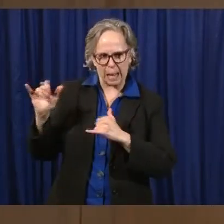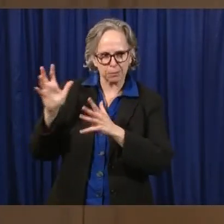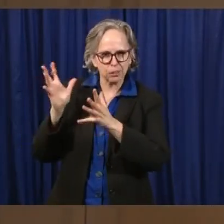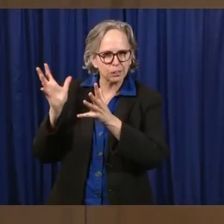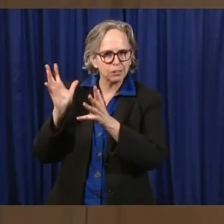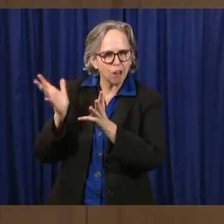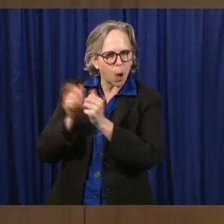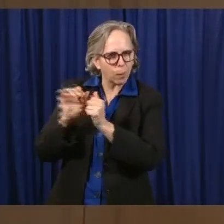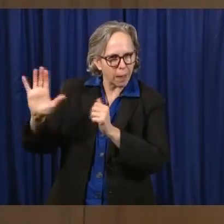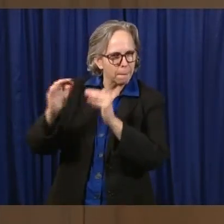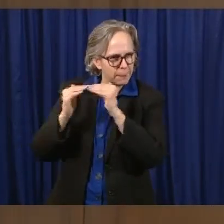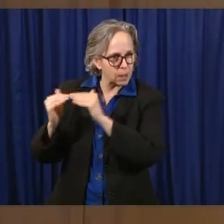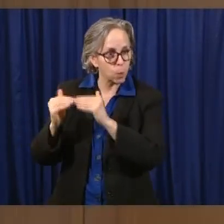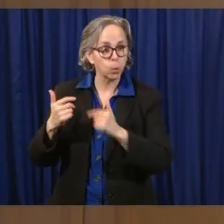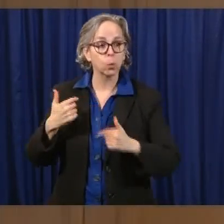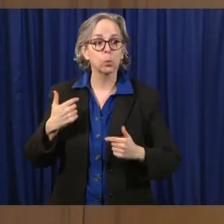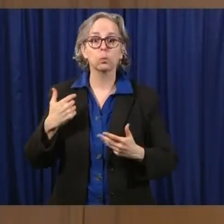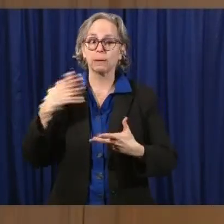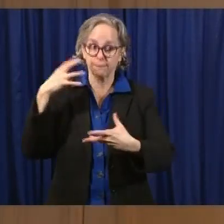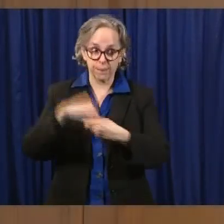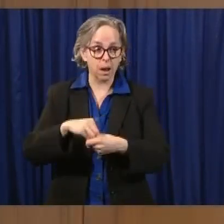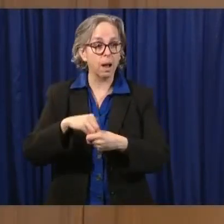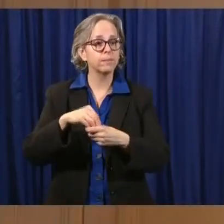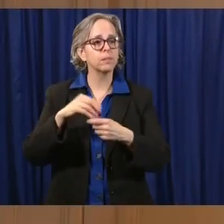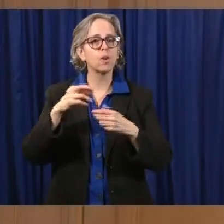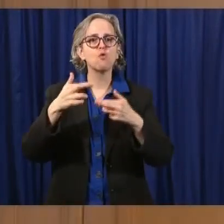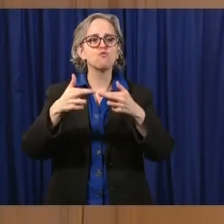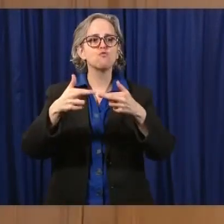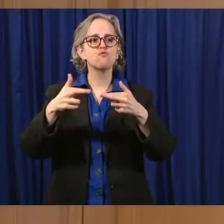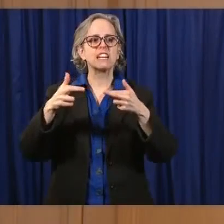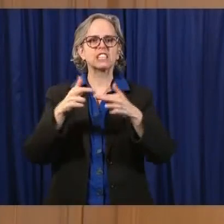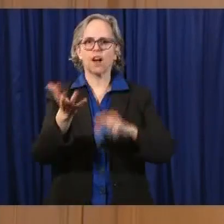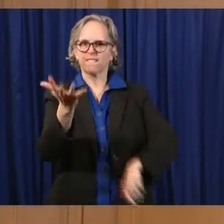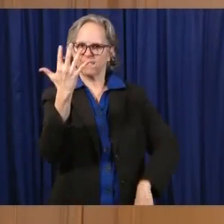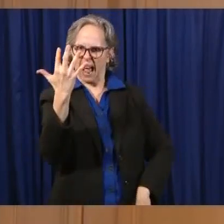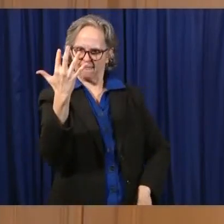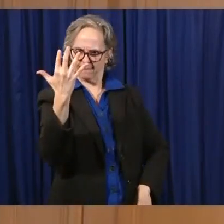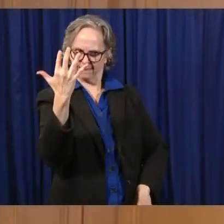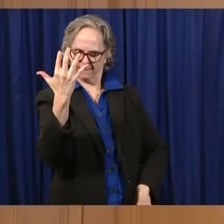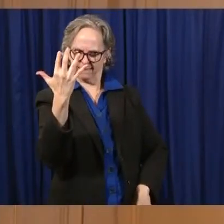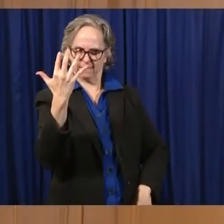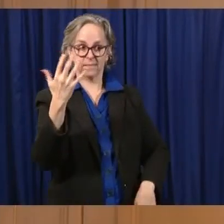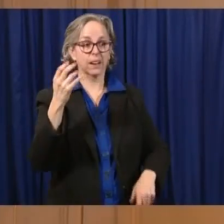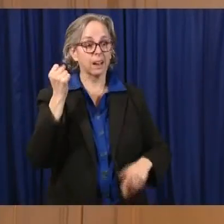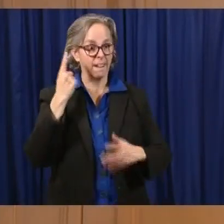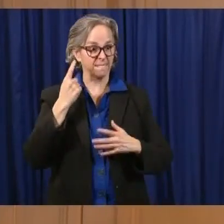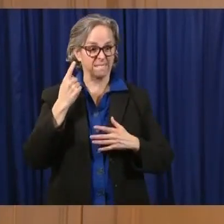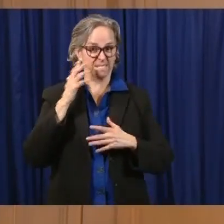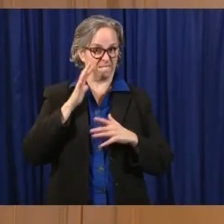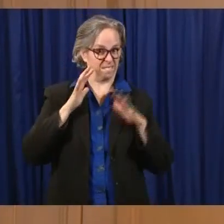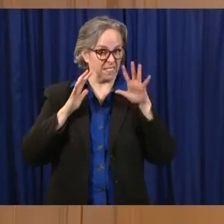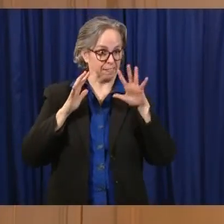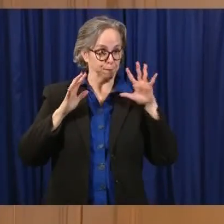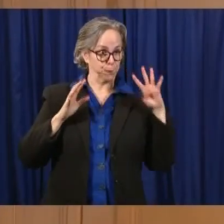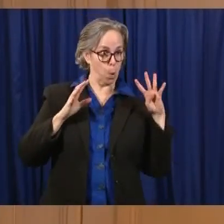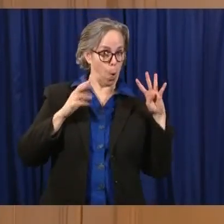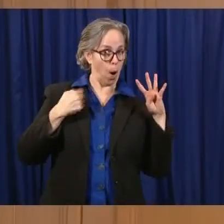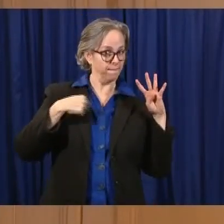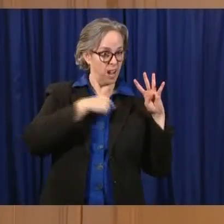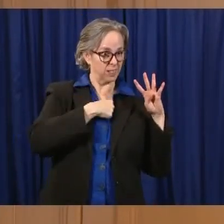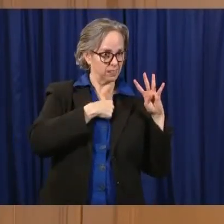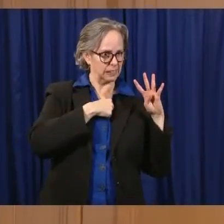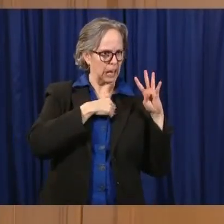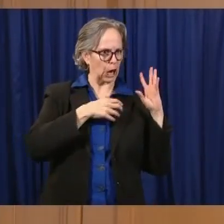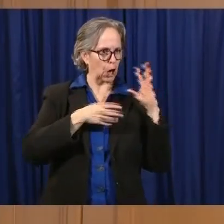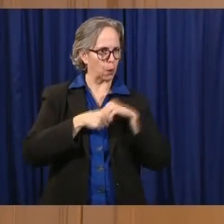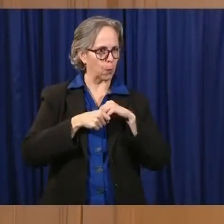Region 5. So we have colleagues, you know, we get together, all 54 of us, including the territories, but we've helped each